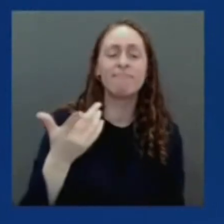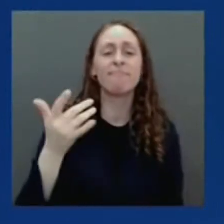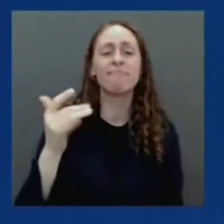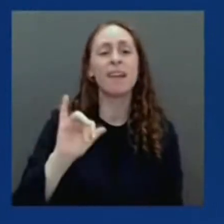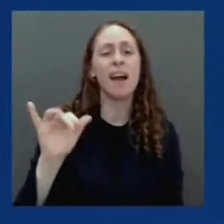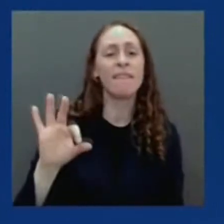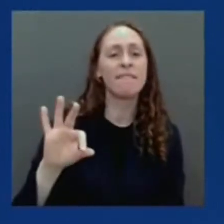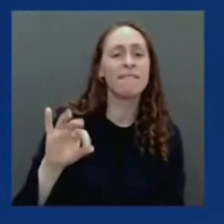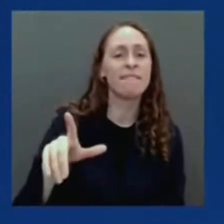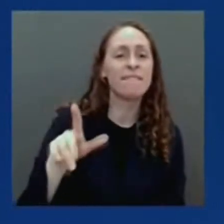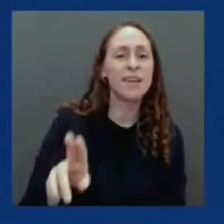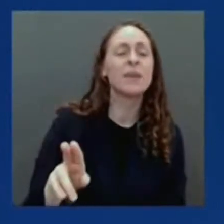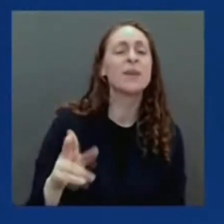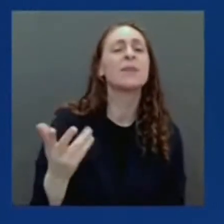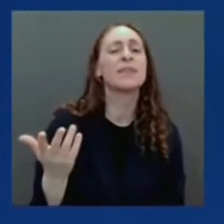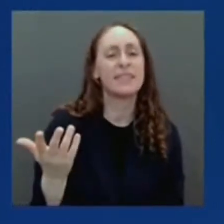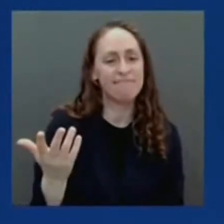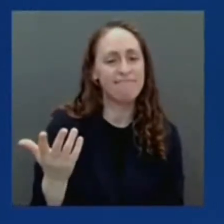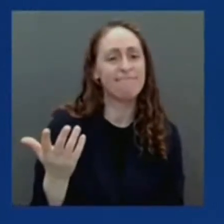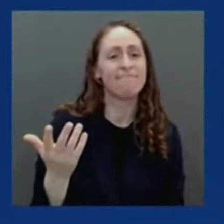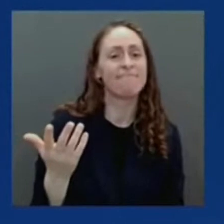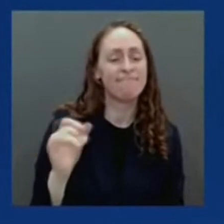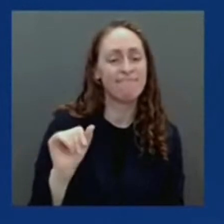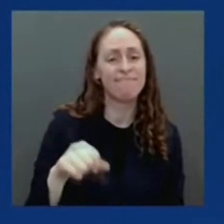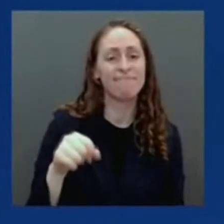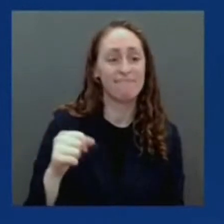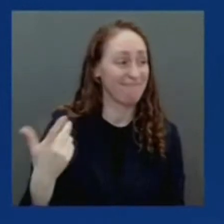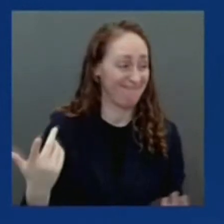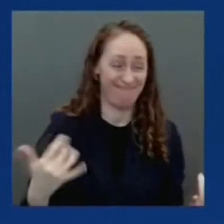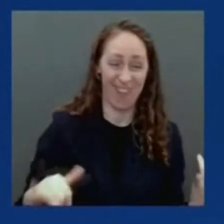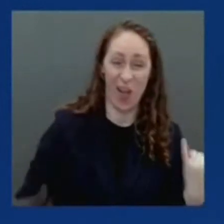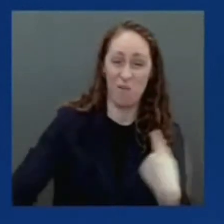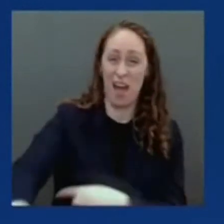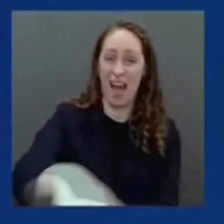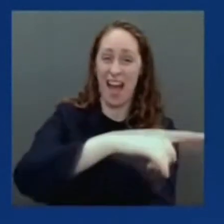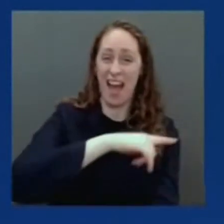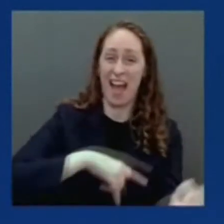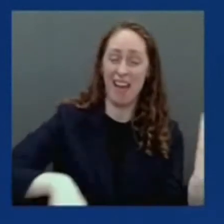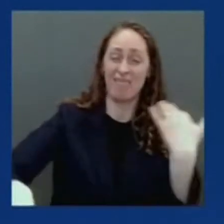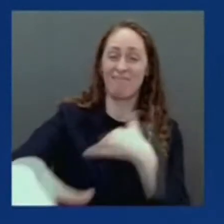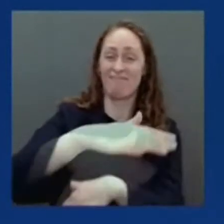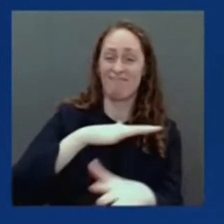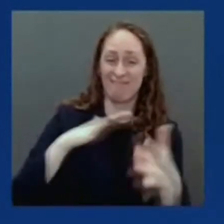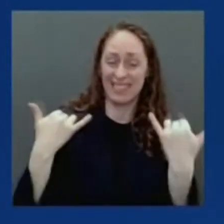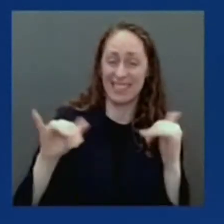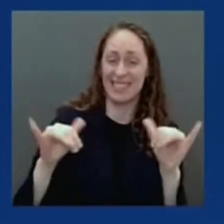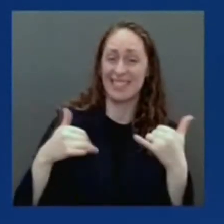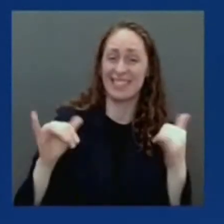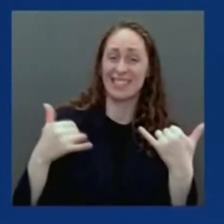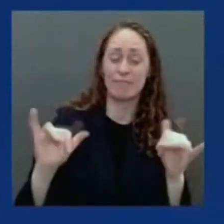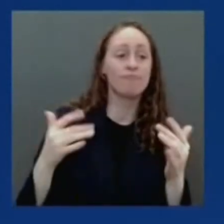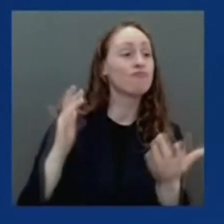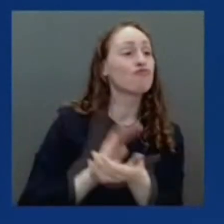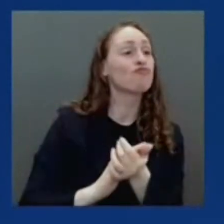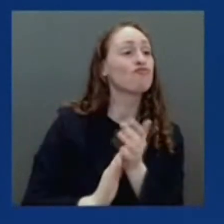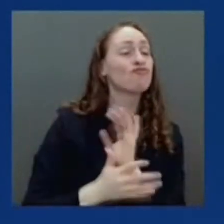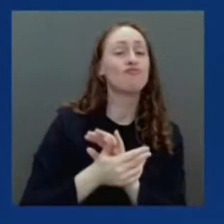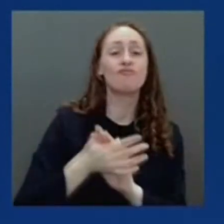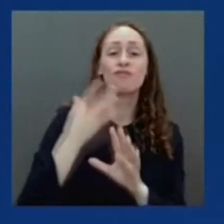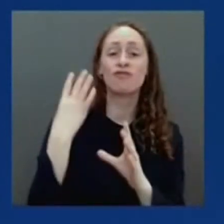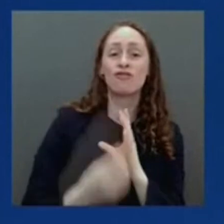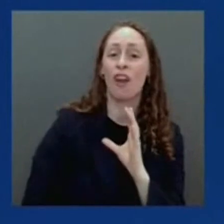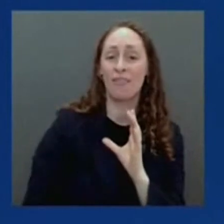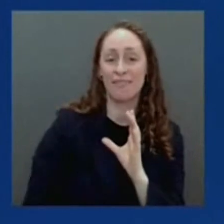It hasn't been eradicated. It hasn't been eliminated, but it isn't at a level that it essentially dominates what we